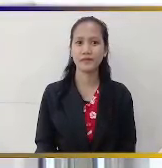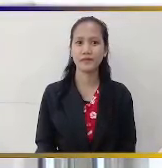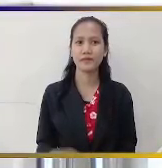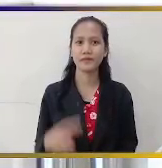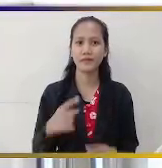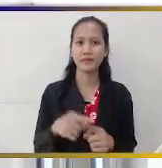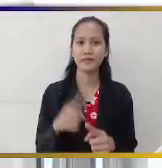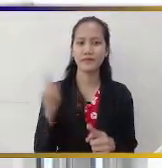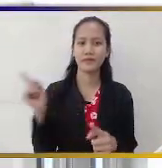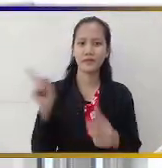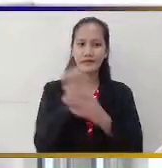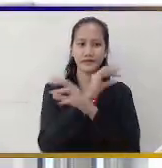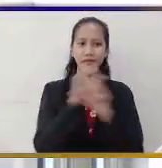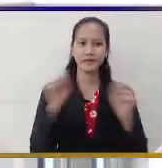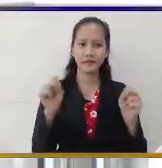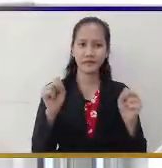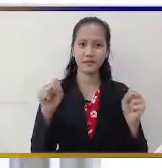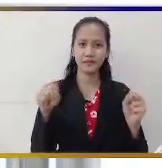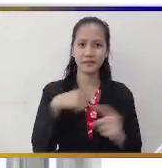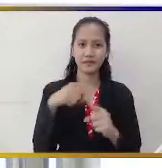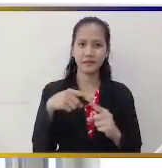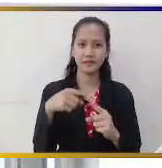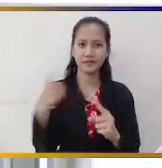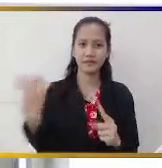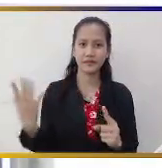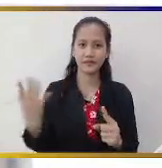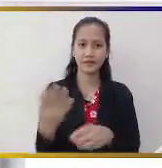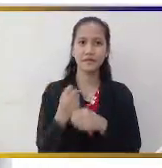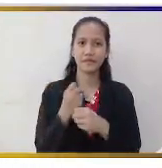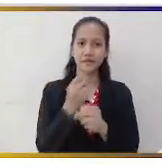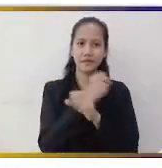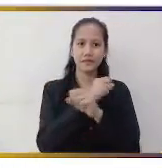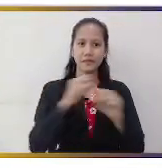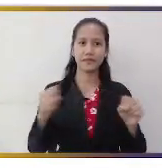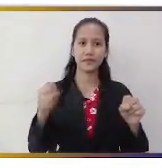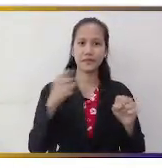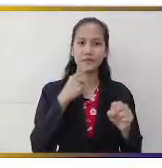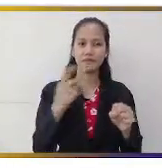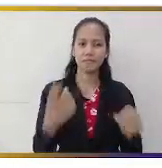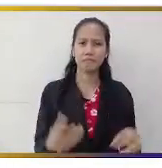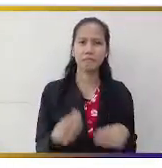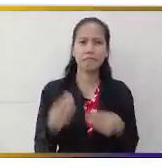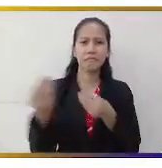saved. And when I got saved, I said, I'll give it all to him.